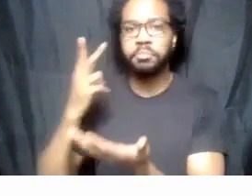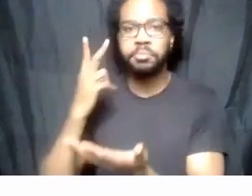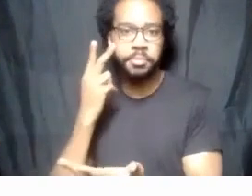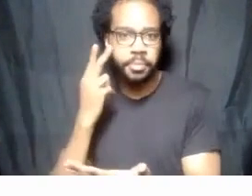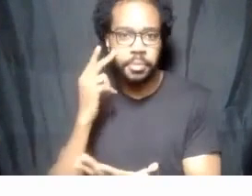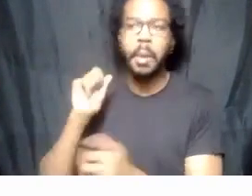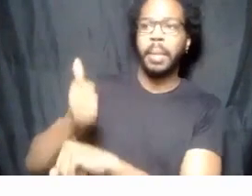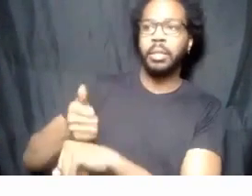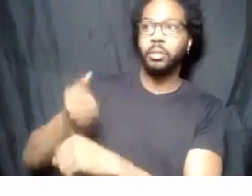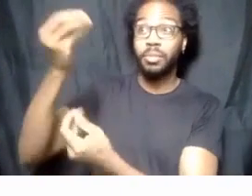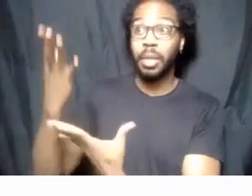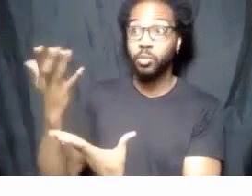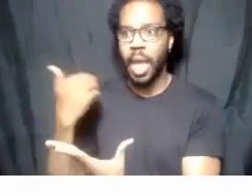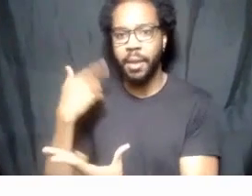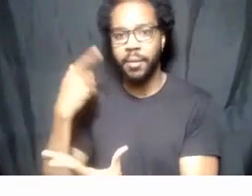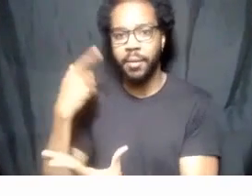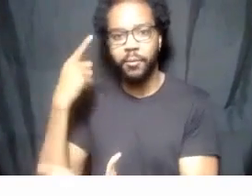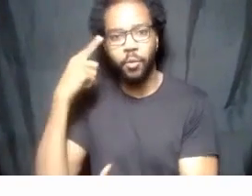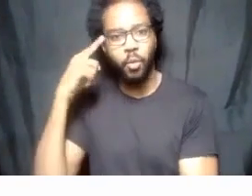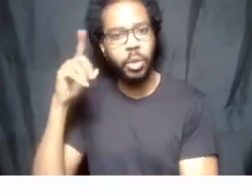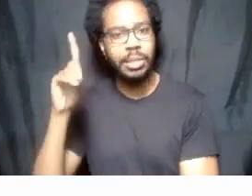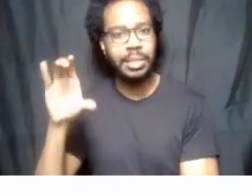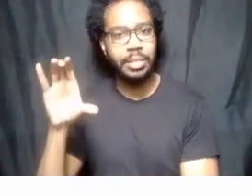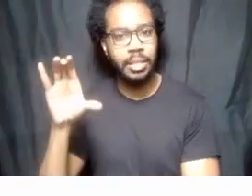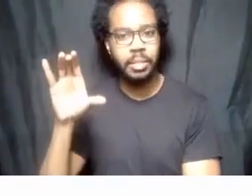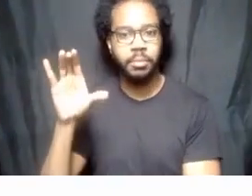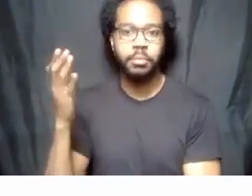we have for DC in terms of where things